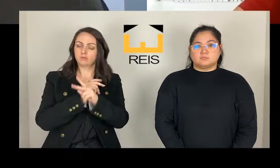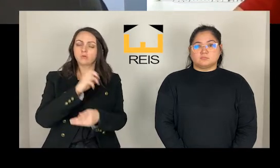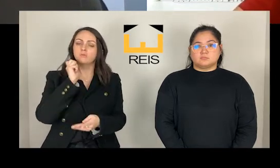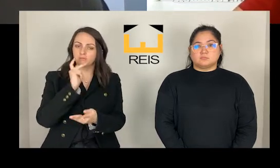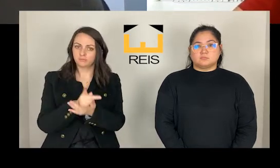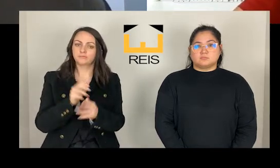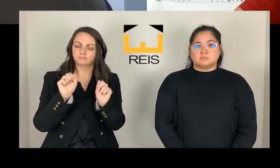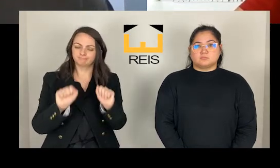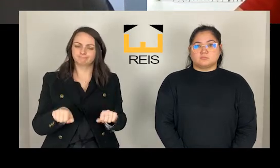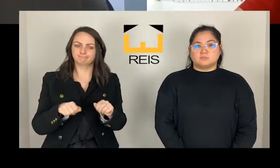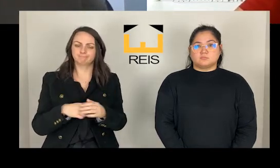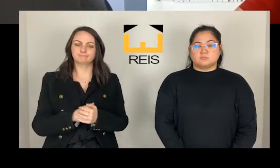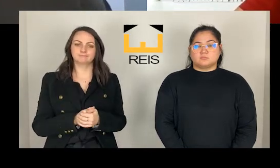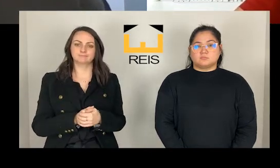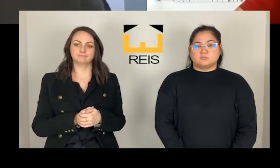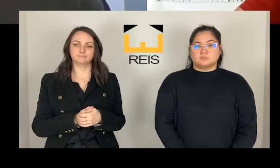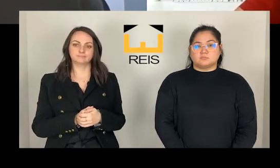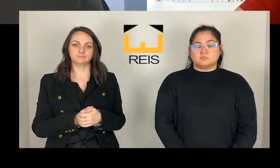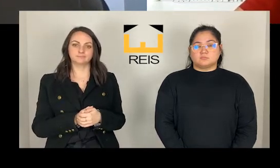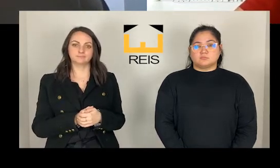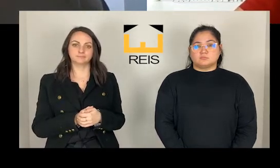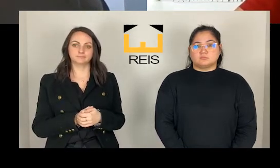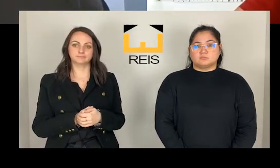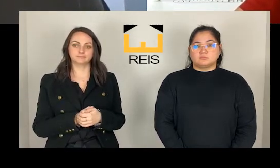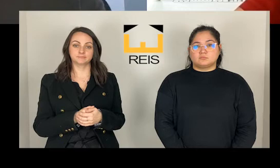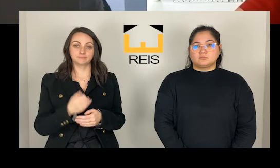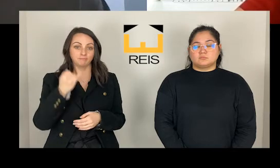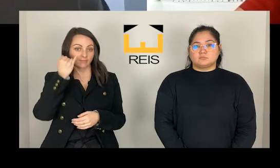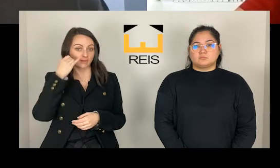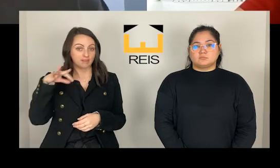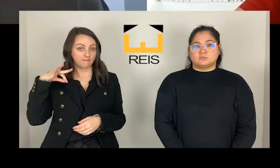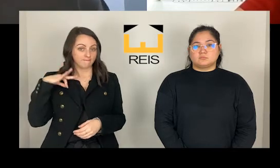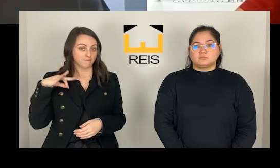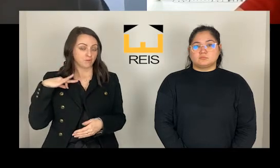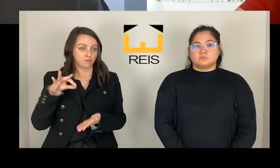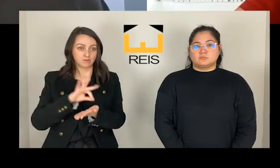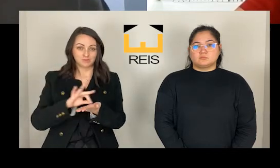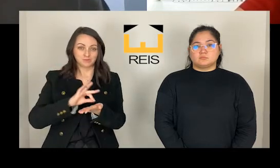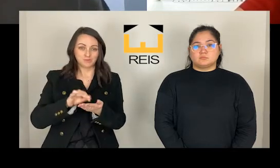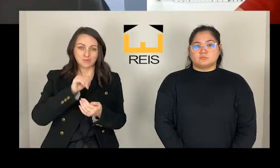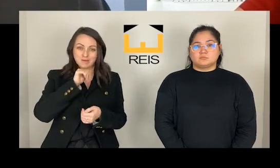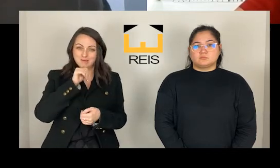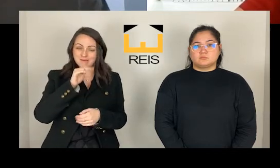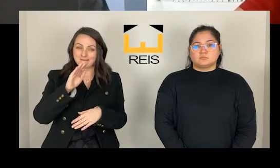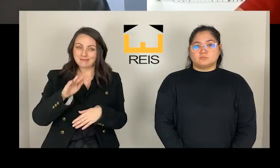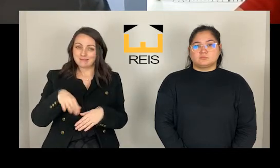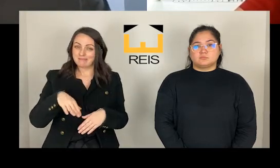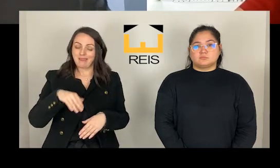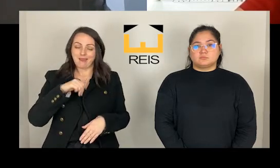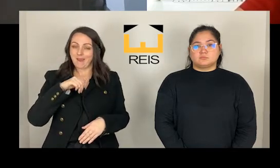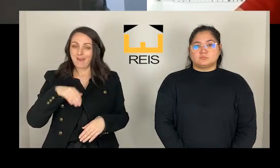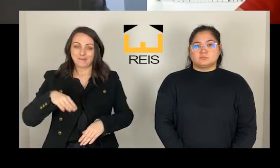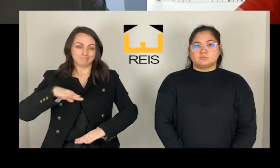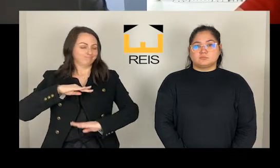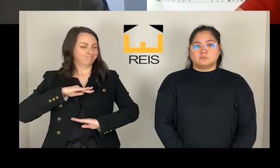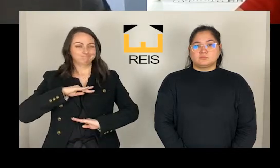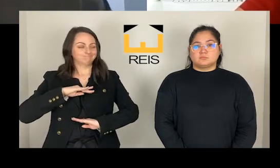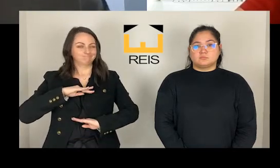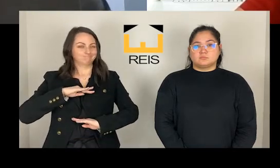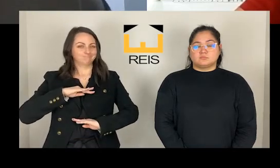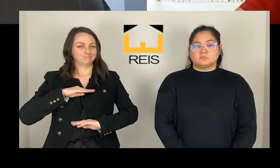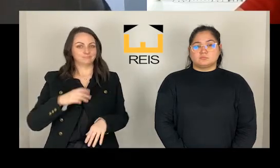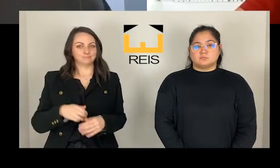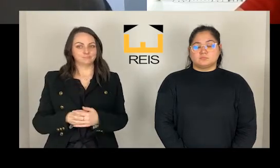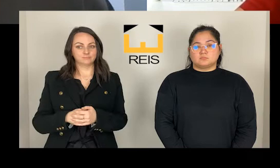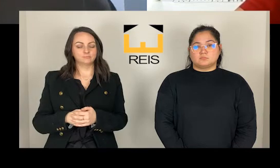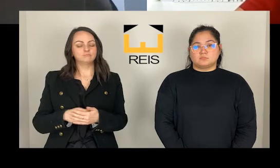that I will touch on there is in the event that the score isn't sufficient at this time to move forward and get a loan, that's